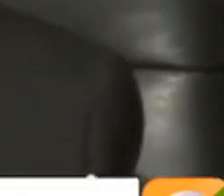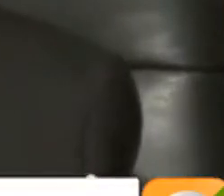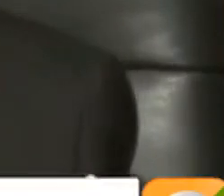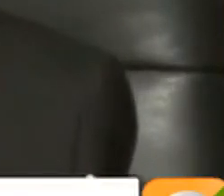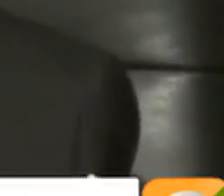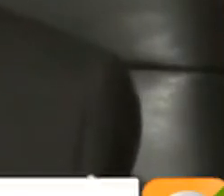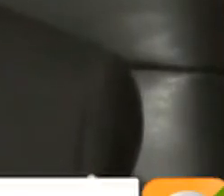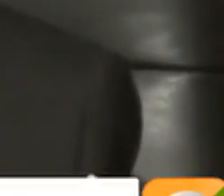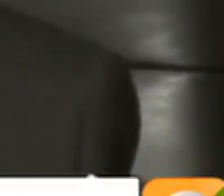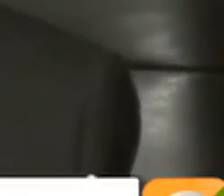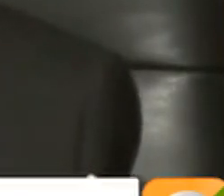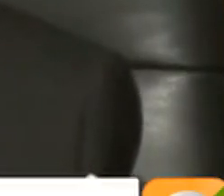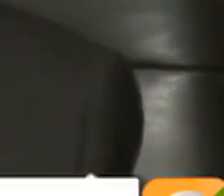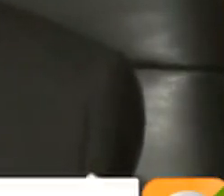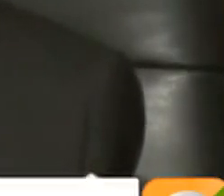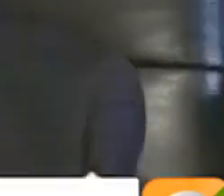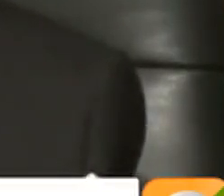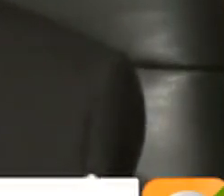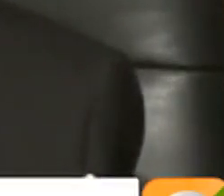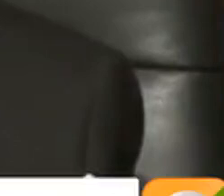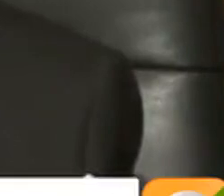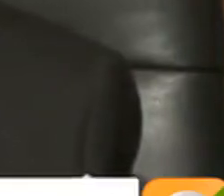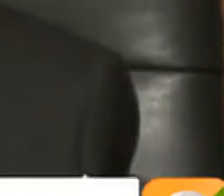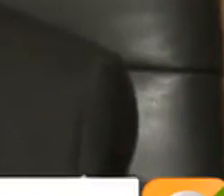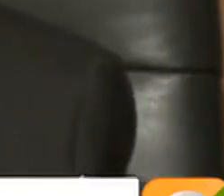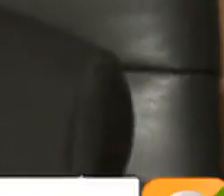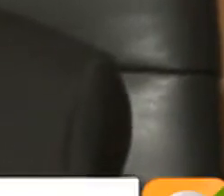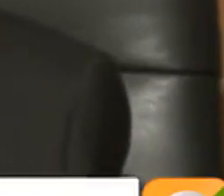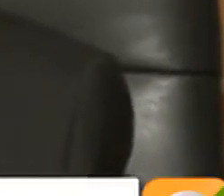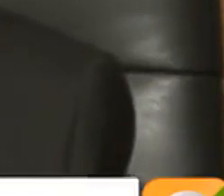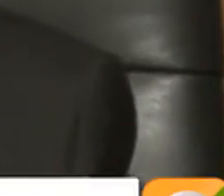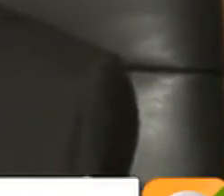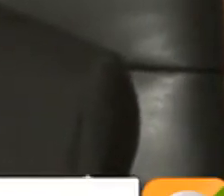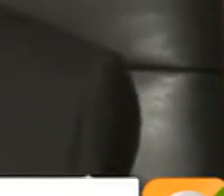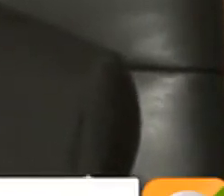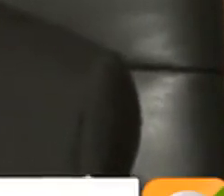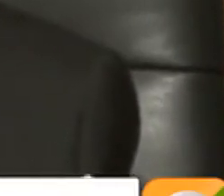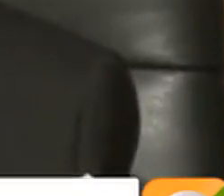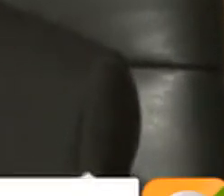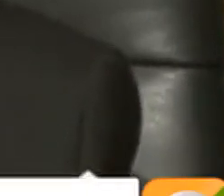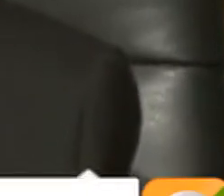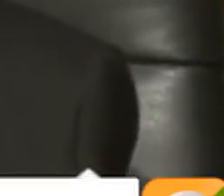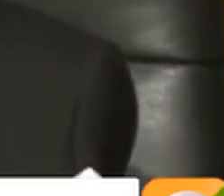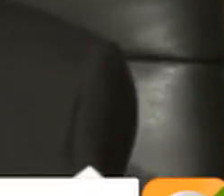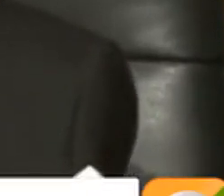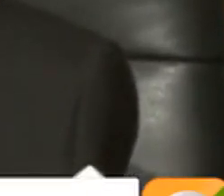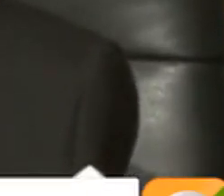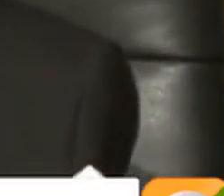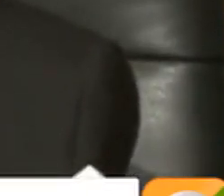that we can have GMO, we will not have GMO. Until we develop our own local